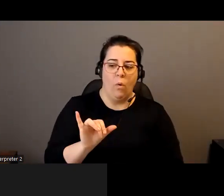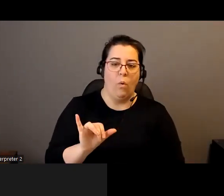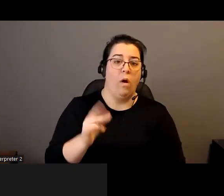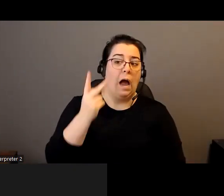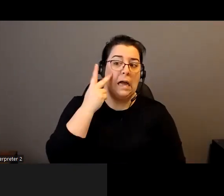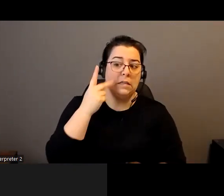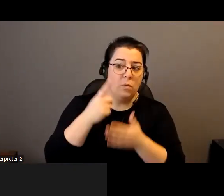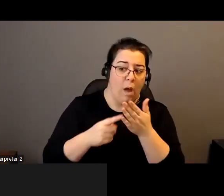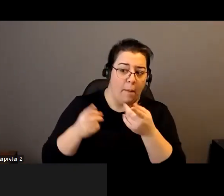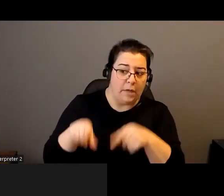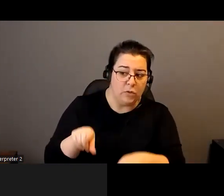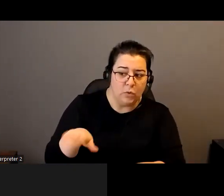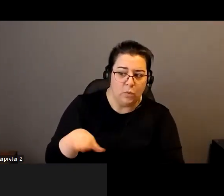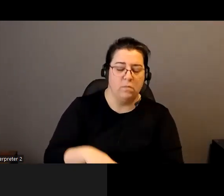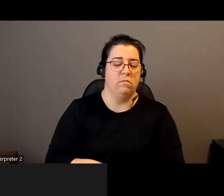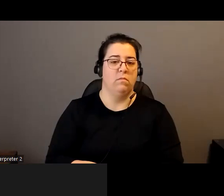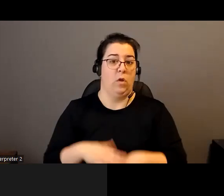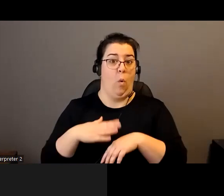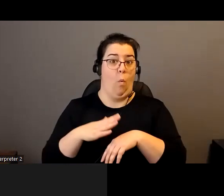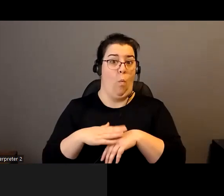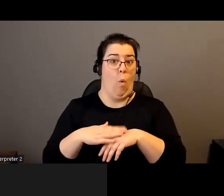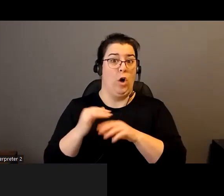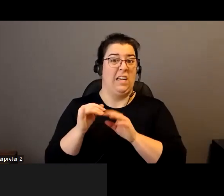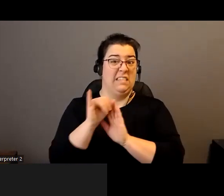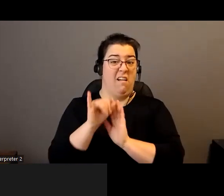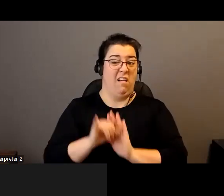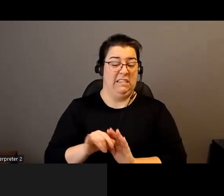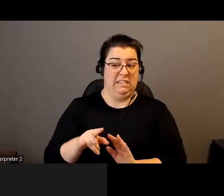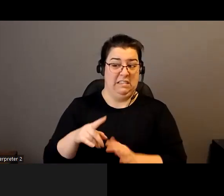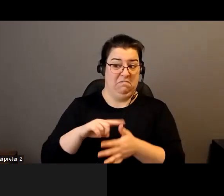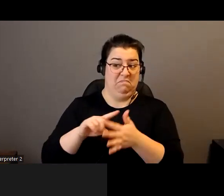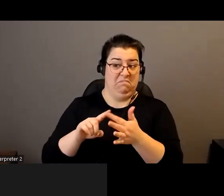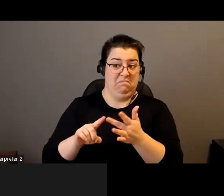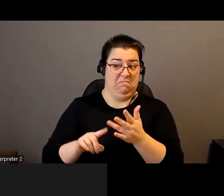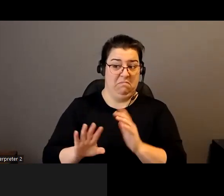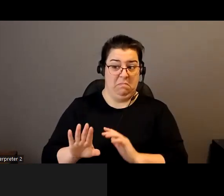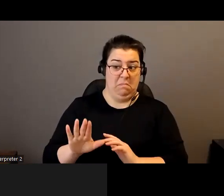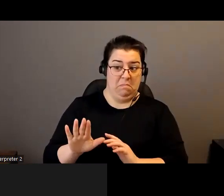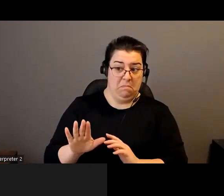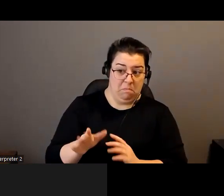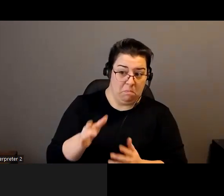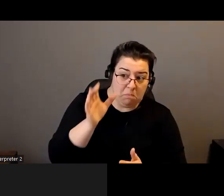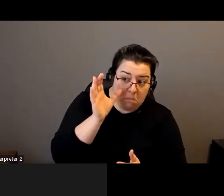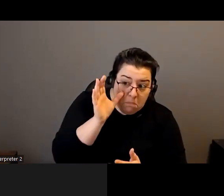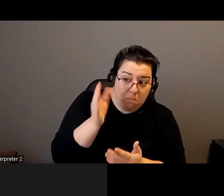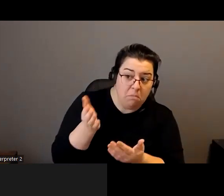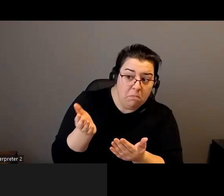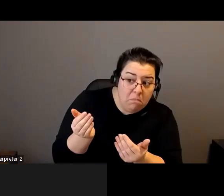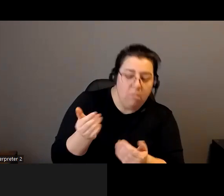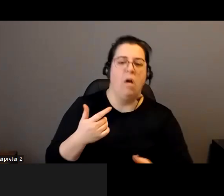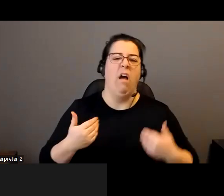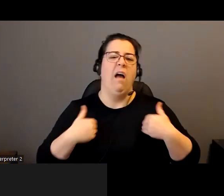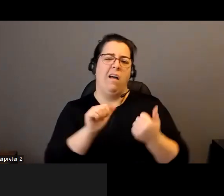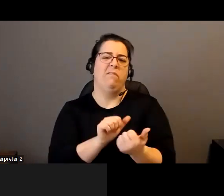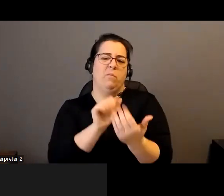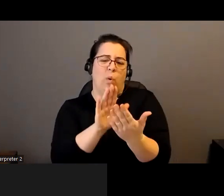warning signs, and then asking, if people want to talk more about it. Like, there are ways to approach it.